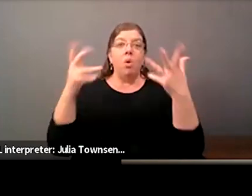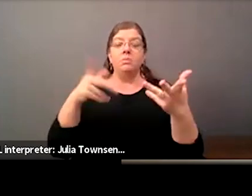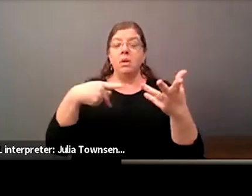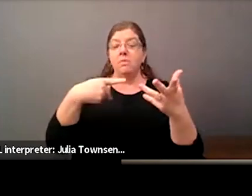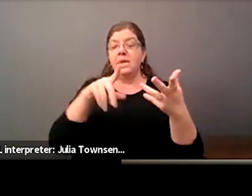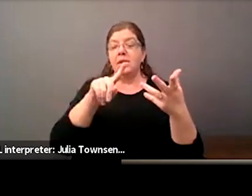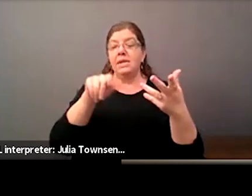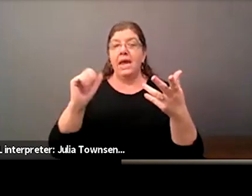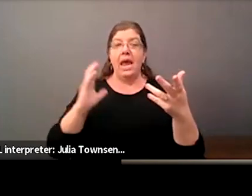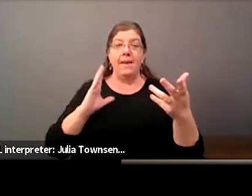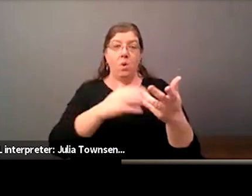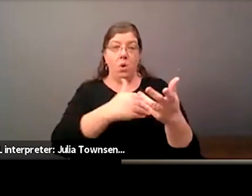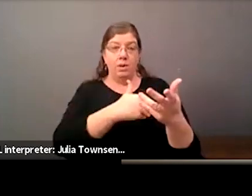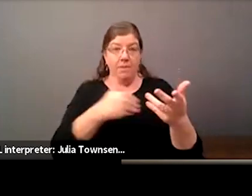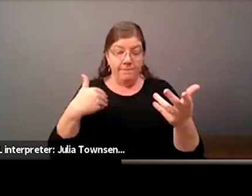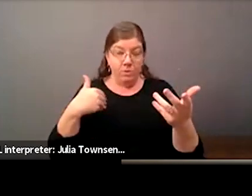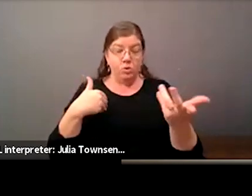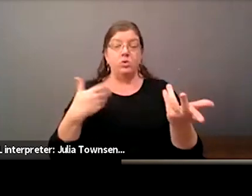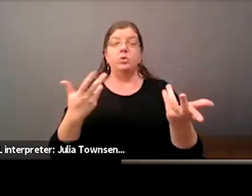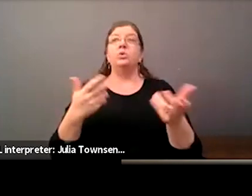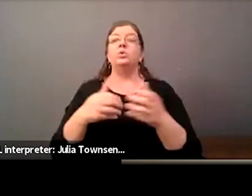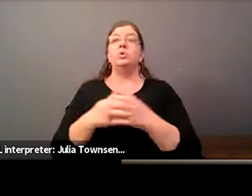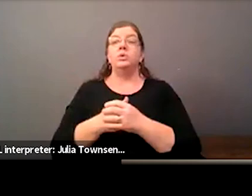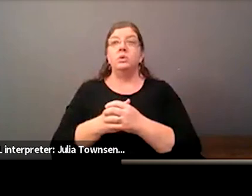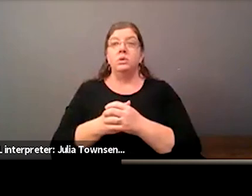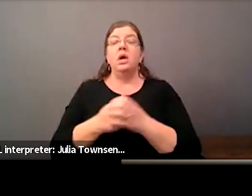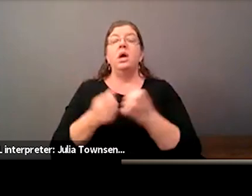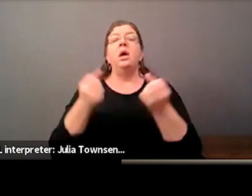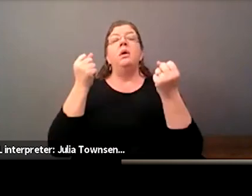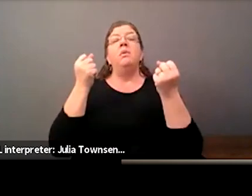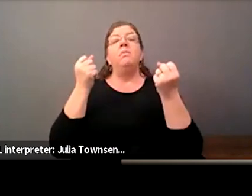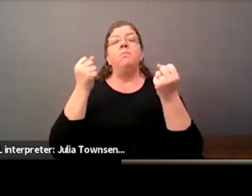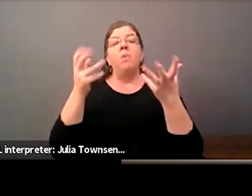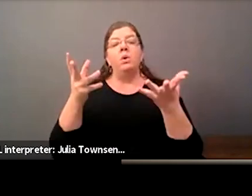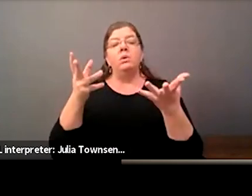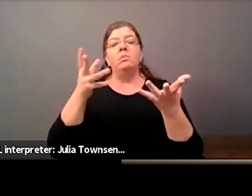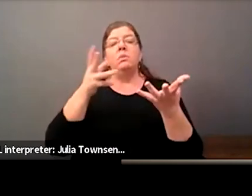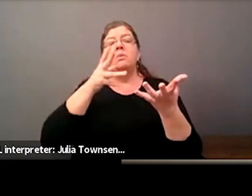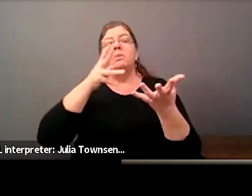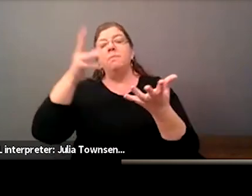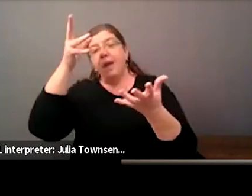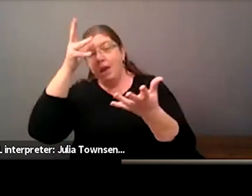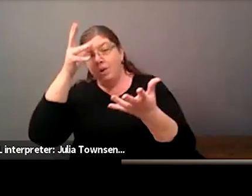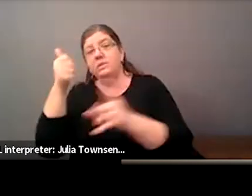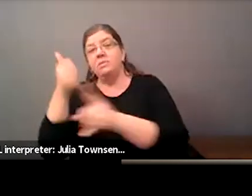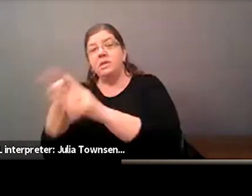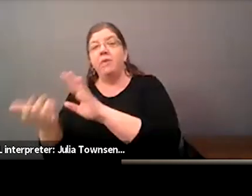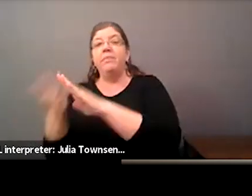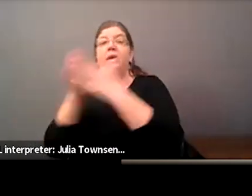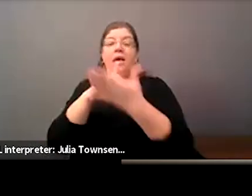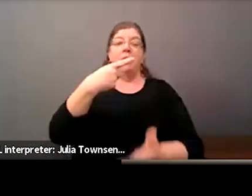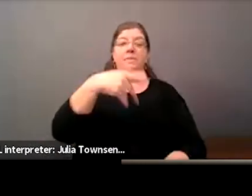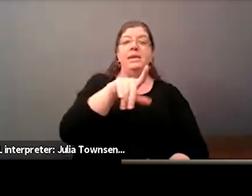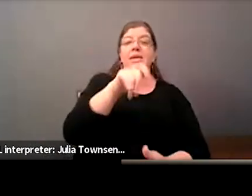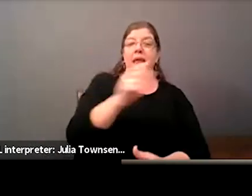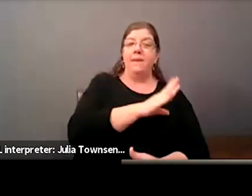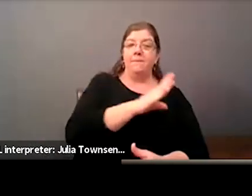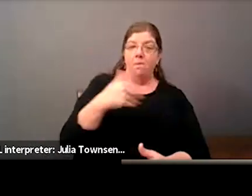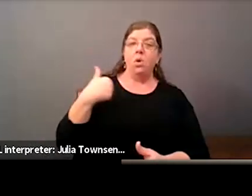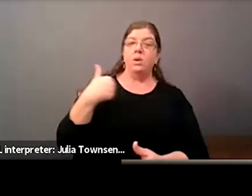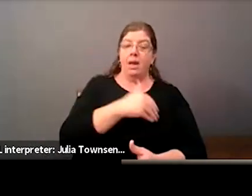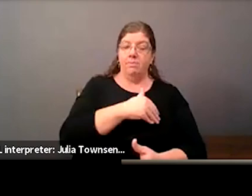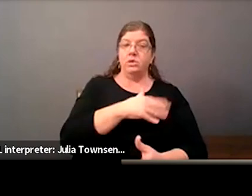members um our multiple parents are pta board members this year who participated in that program so they've been able